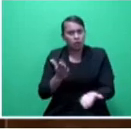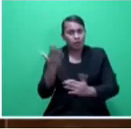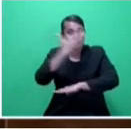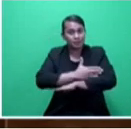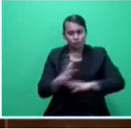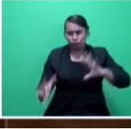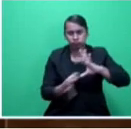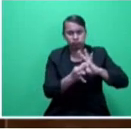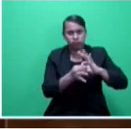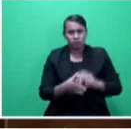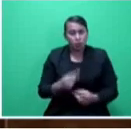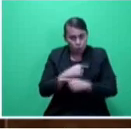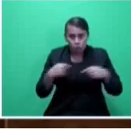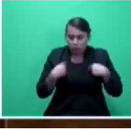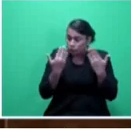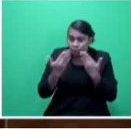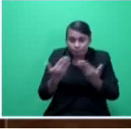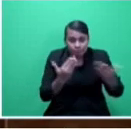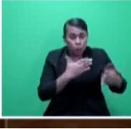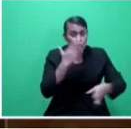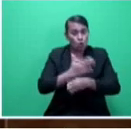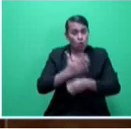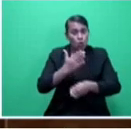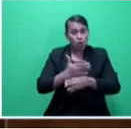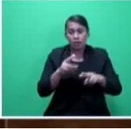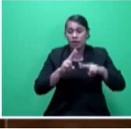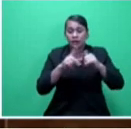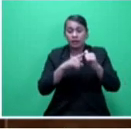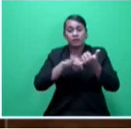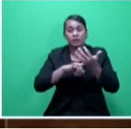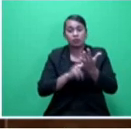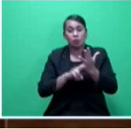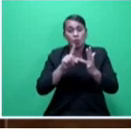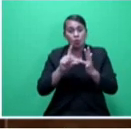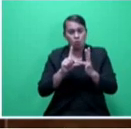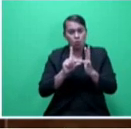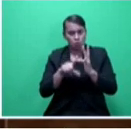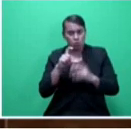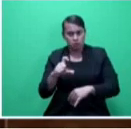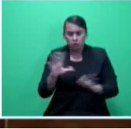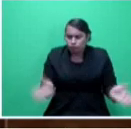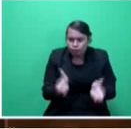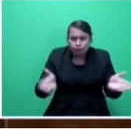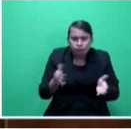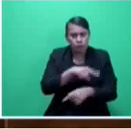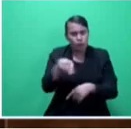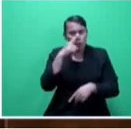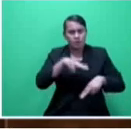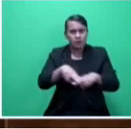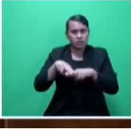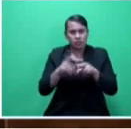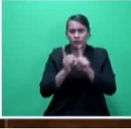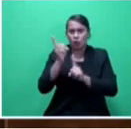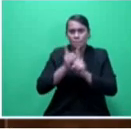commend the tireless work of FASNOC in inspiring the people of Fiji through sports excellence by developing, protecting, and